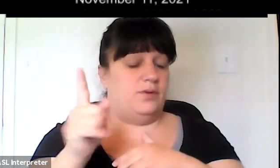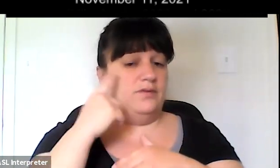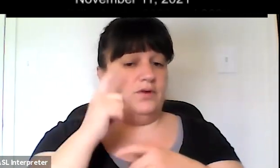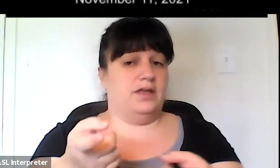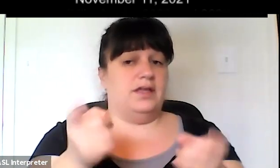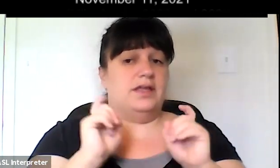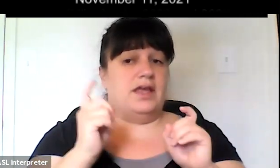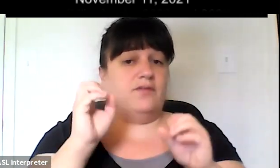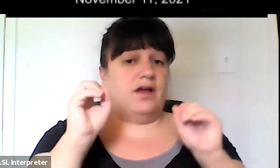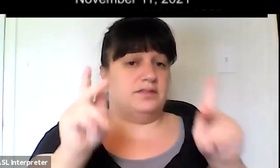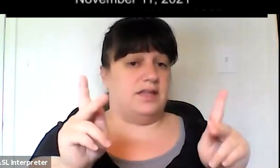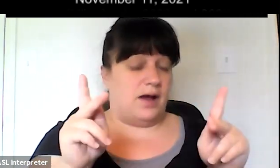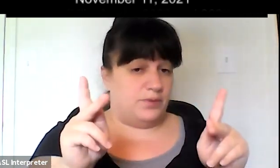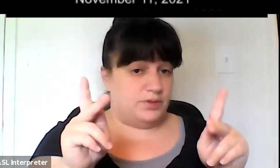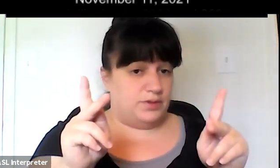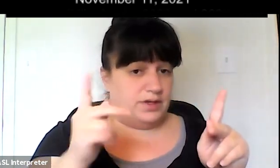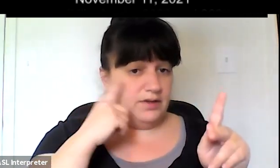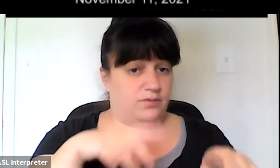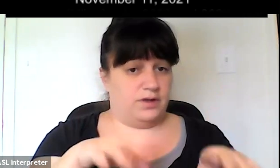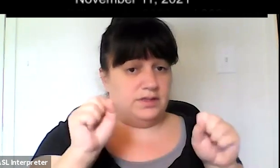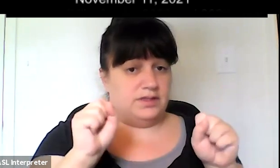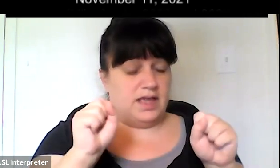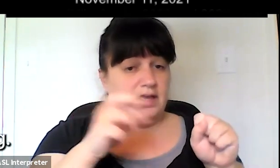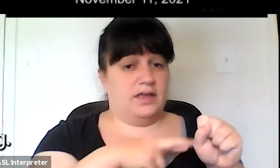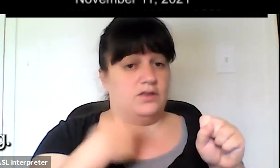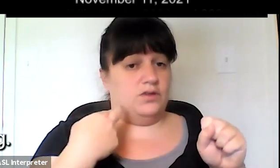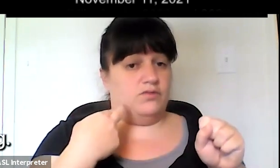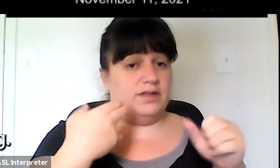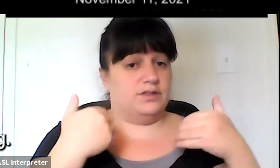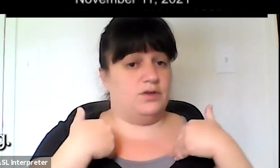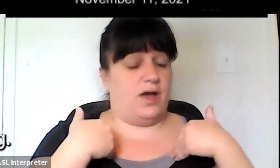giving us the opportunity and for taking that risk